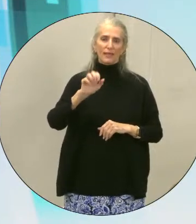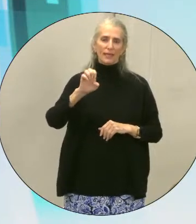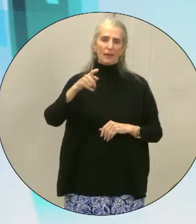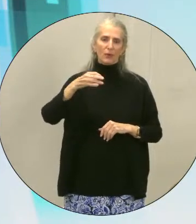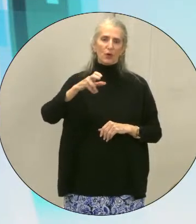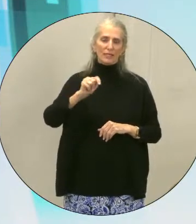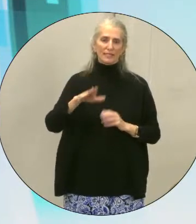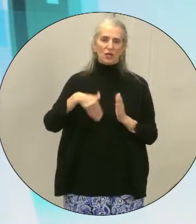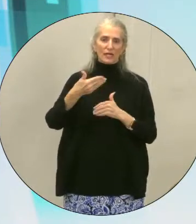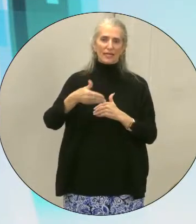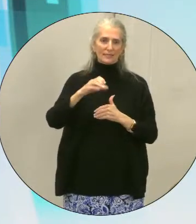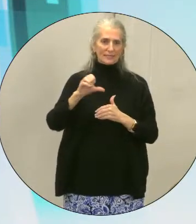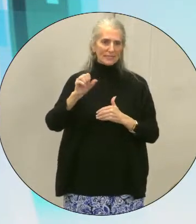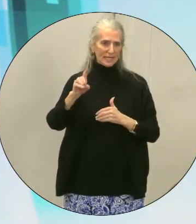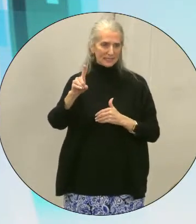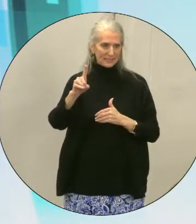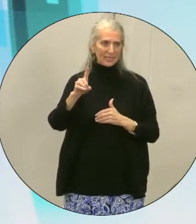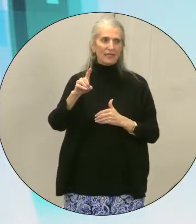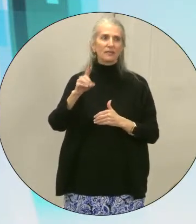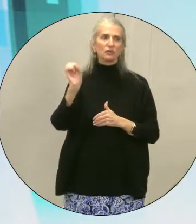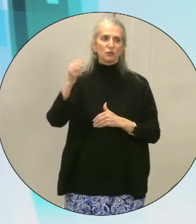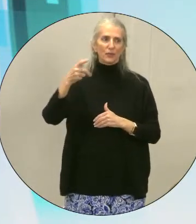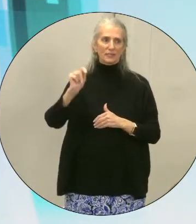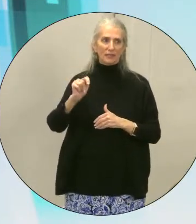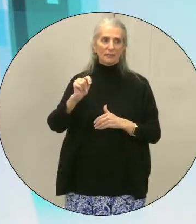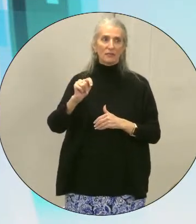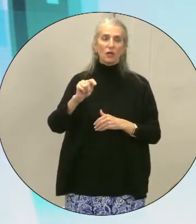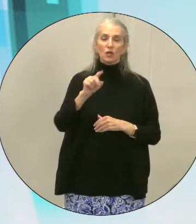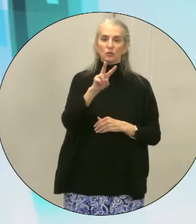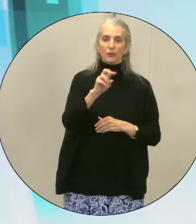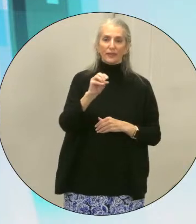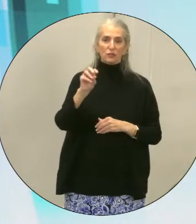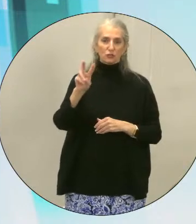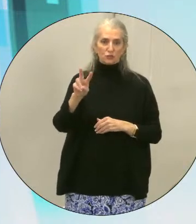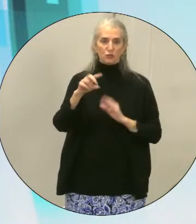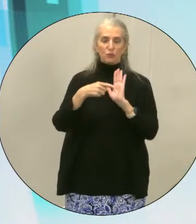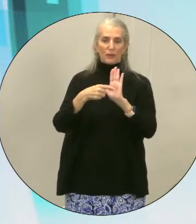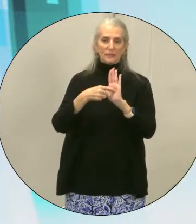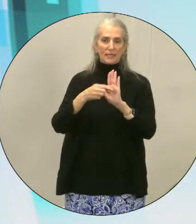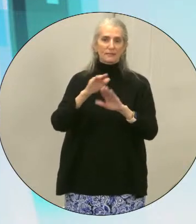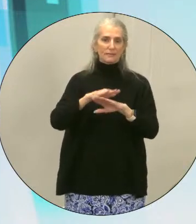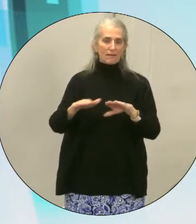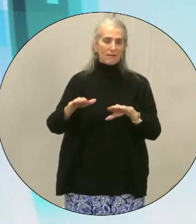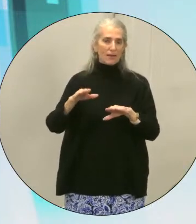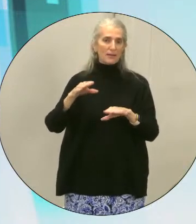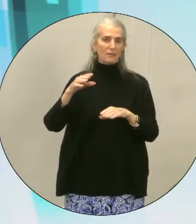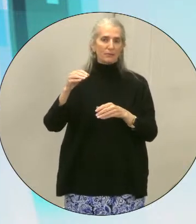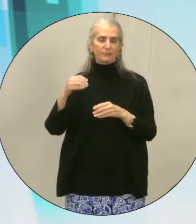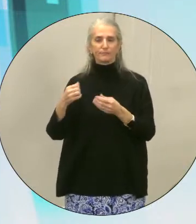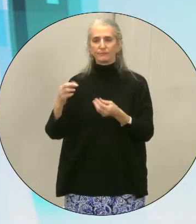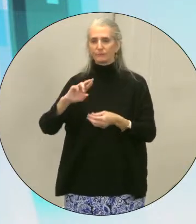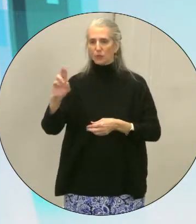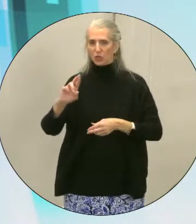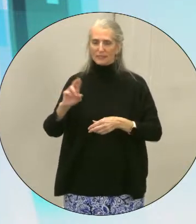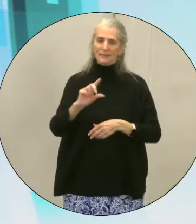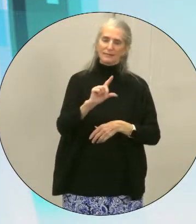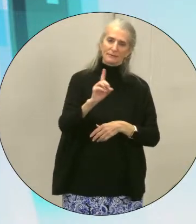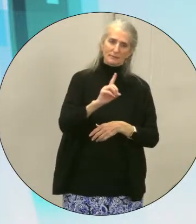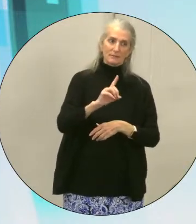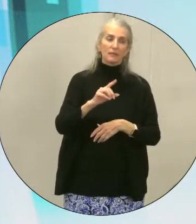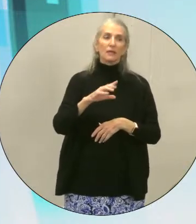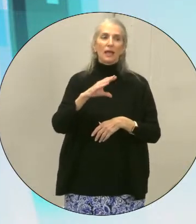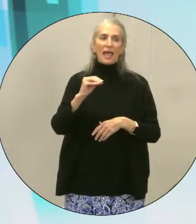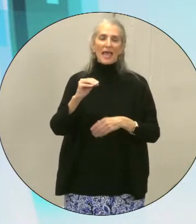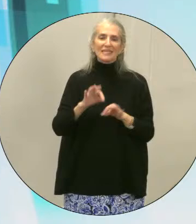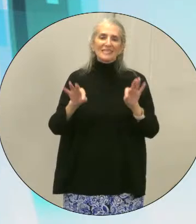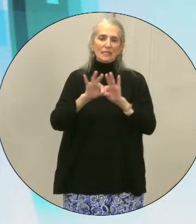Superintendent. COIN is a political action committee formed in 2002 to represent nonpartisan voters and engage them on key policies affecting